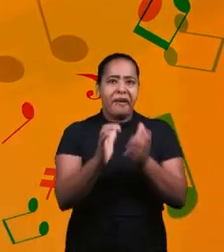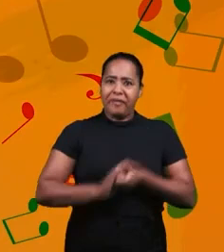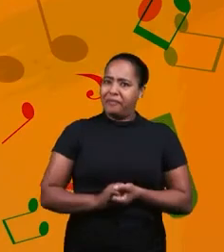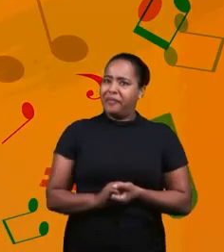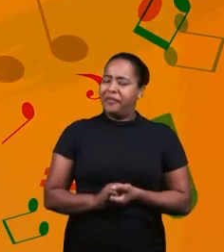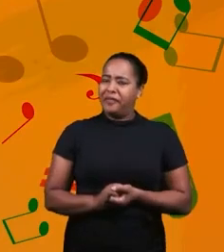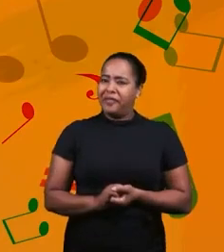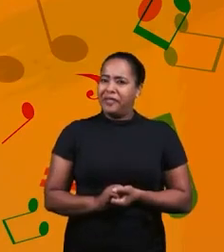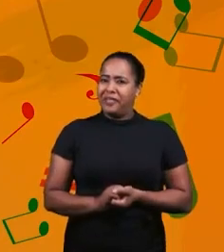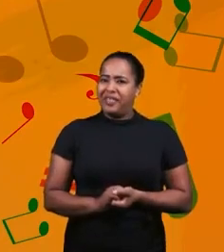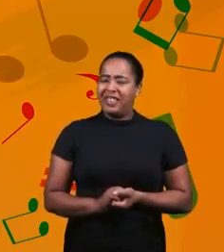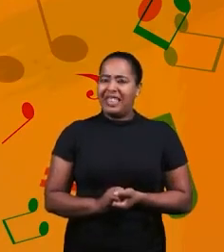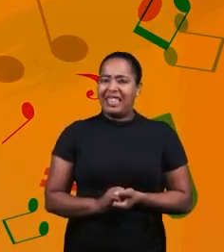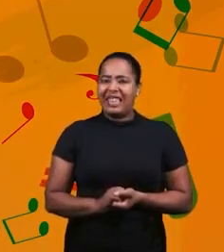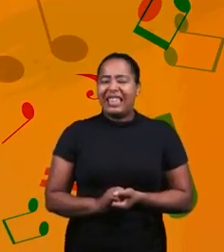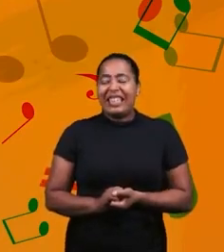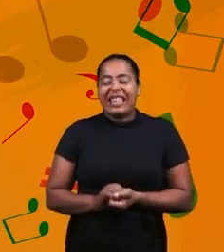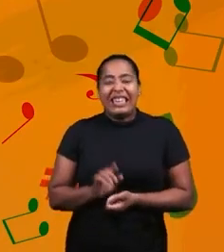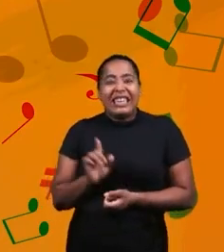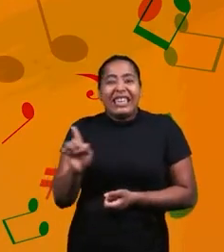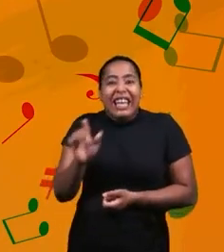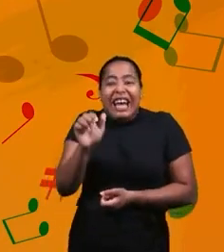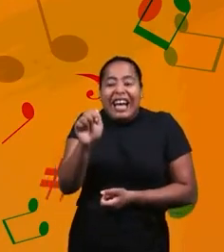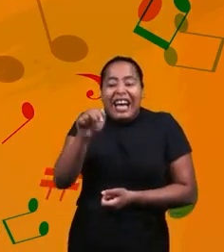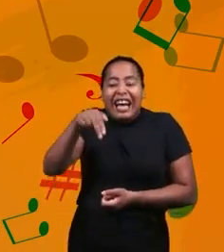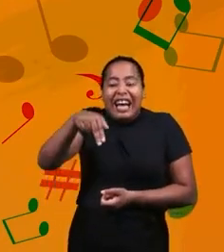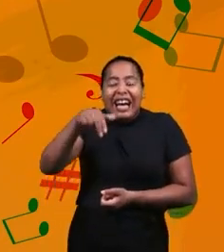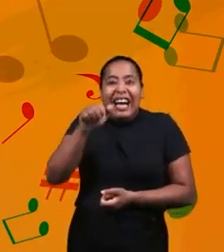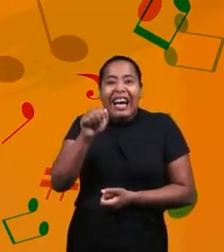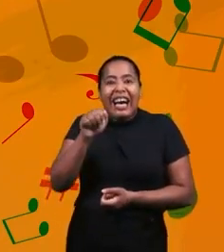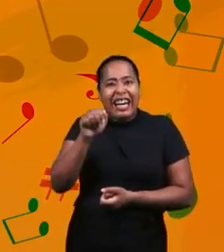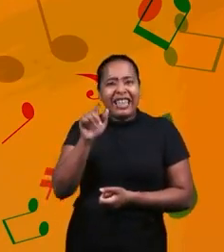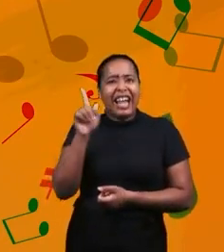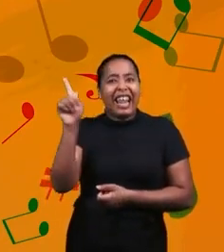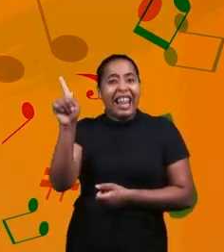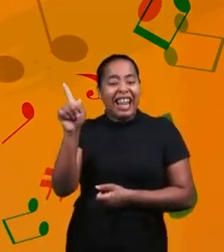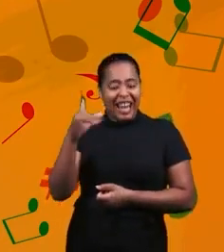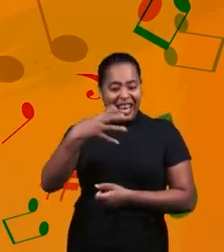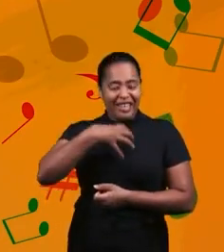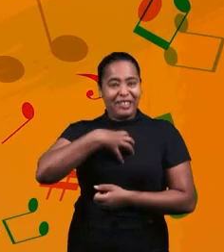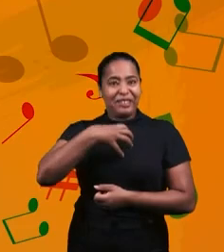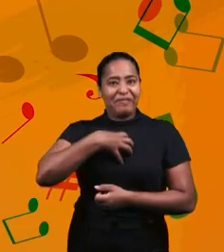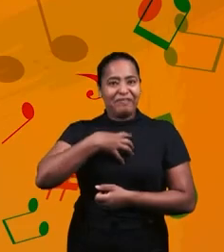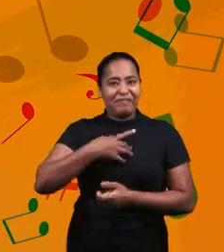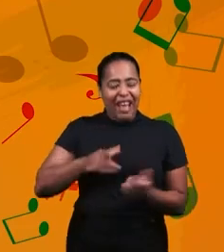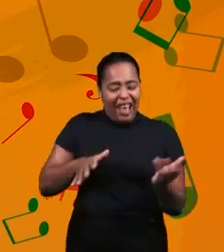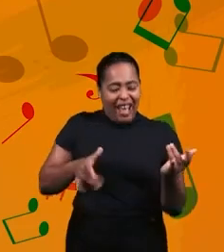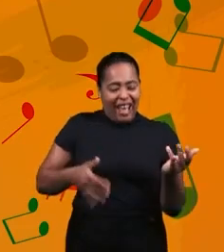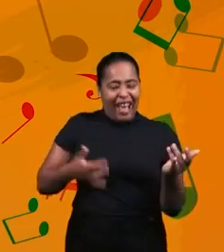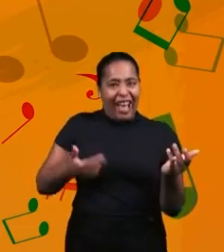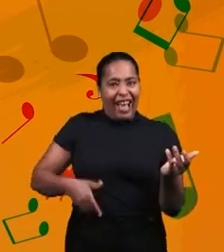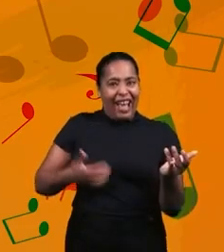This is little Anna from Salvador, state of Bahia, playing her guitar.